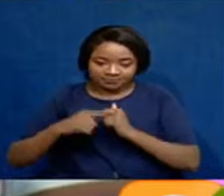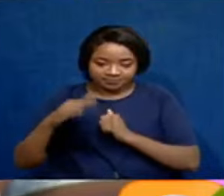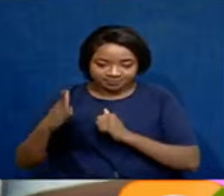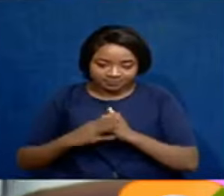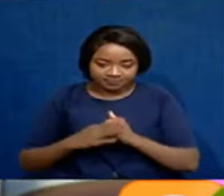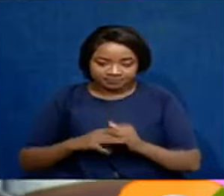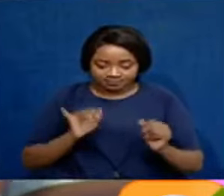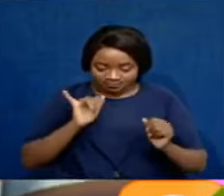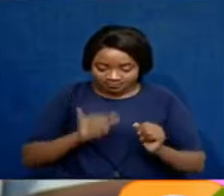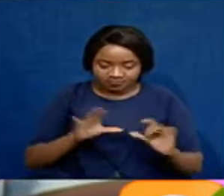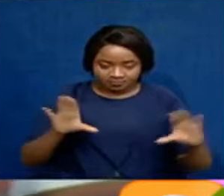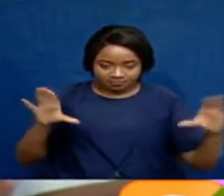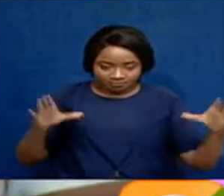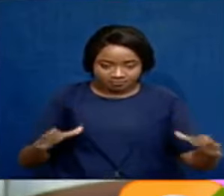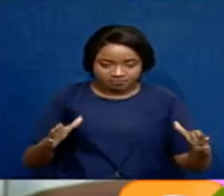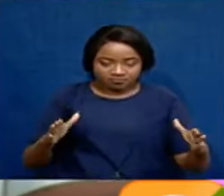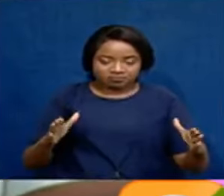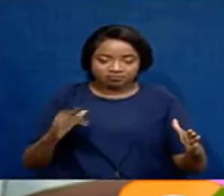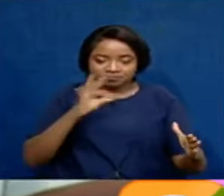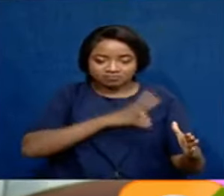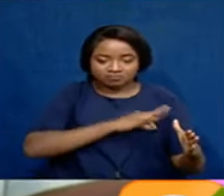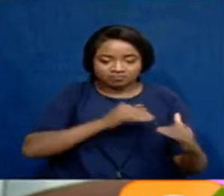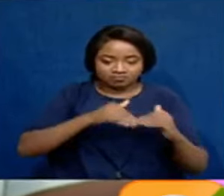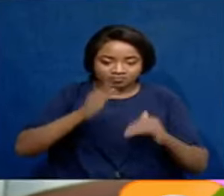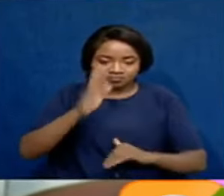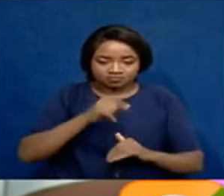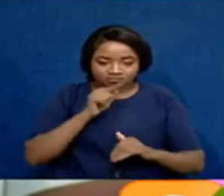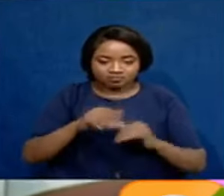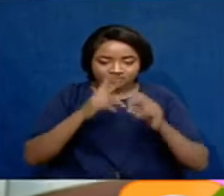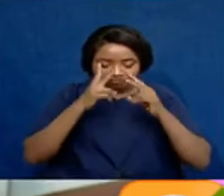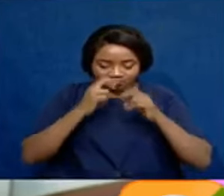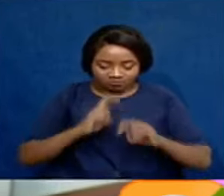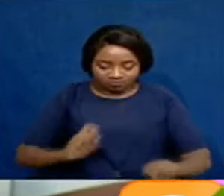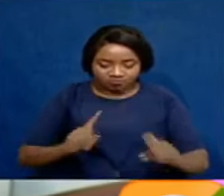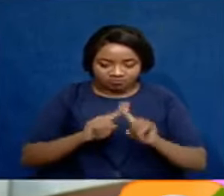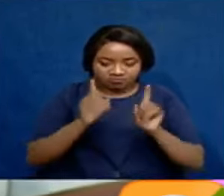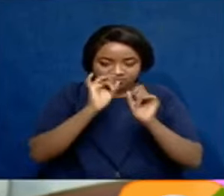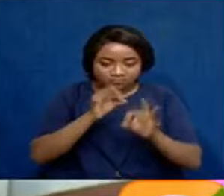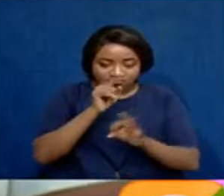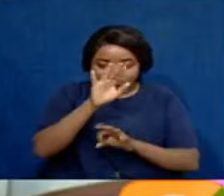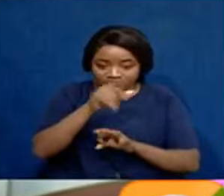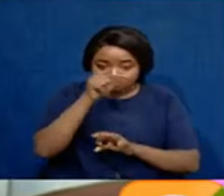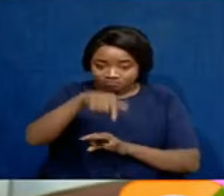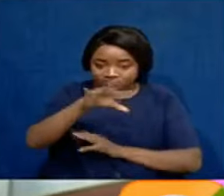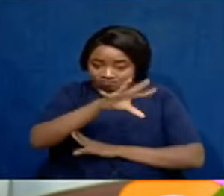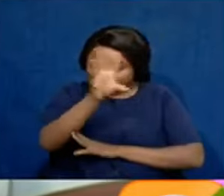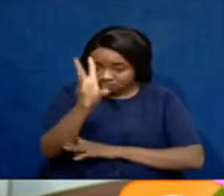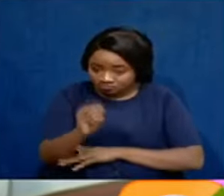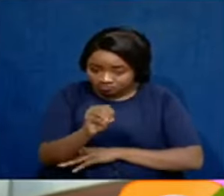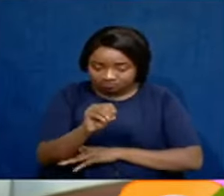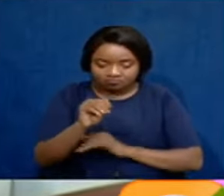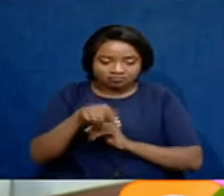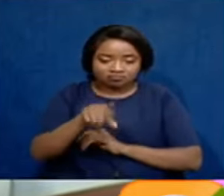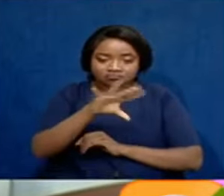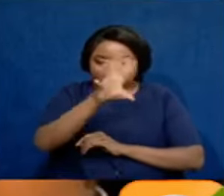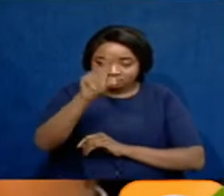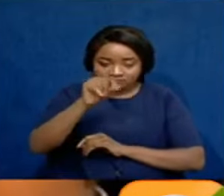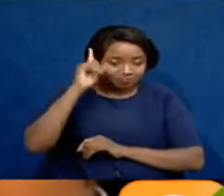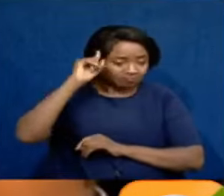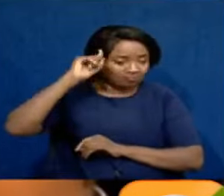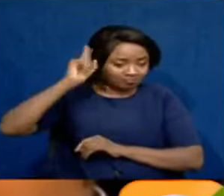that's the group that benefits most from screening. But if you are of African descent, mm-hmm. African means you're black